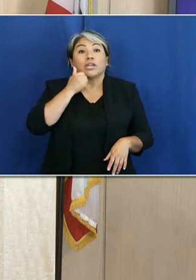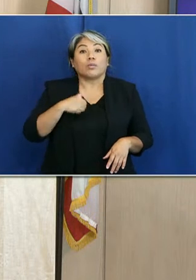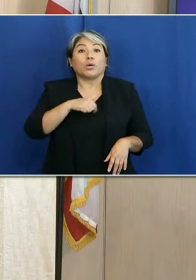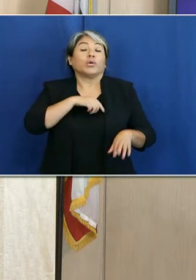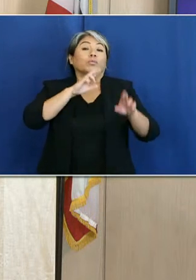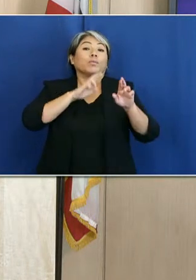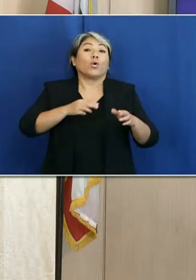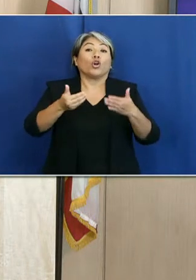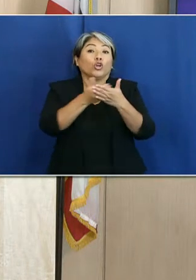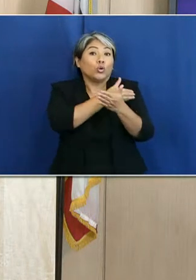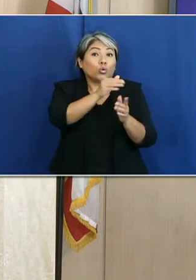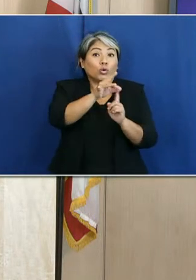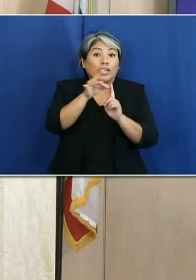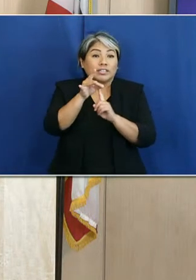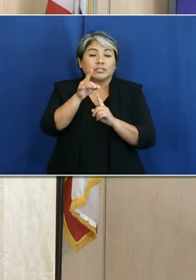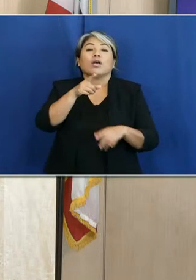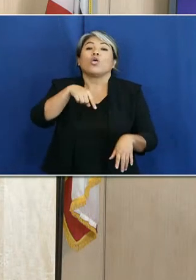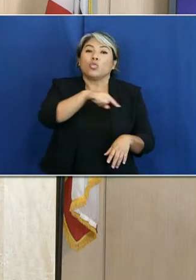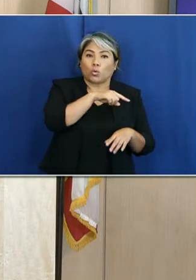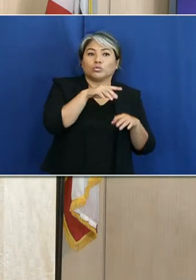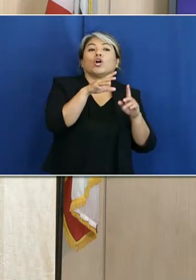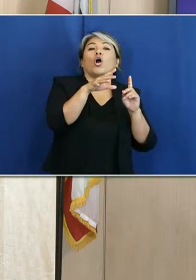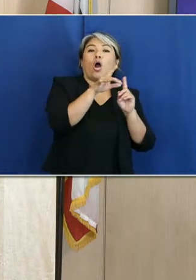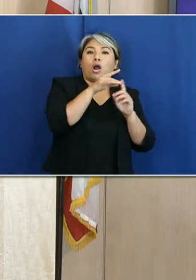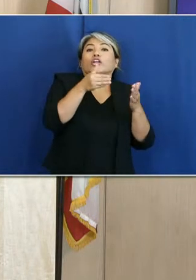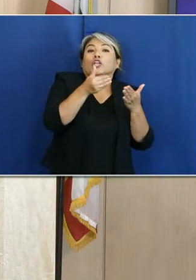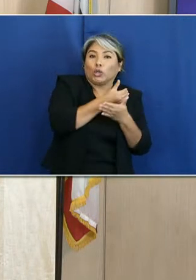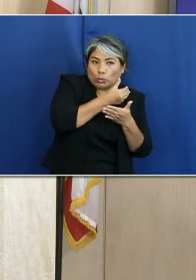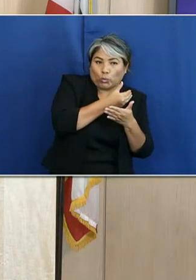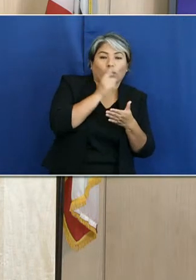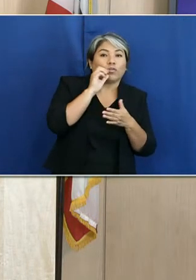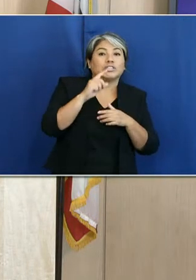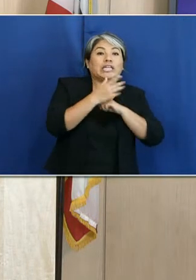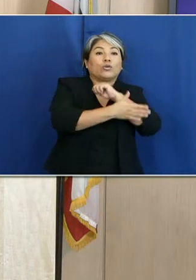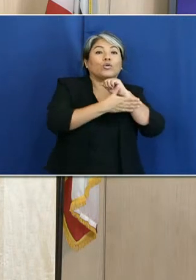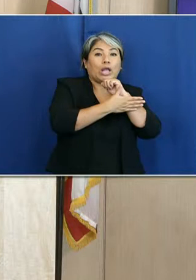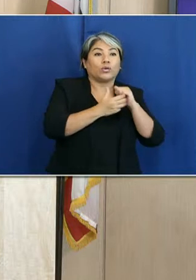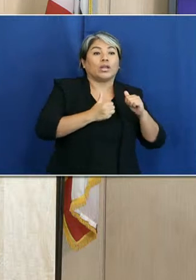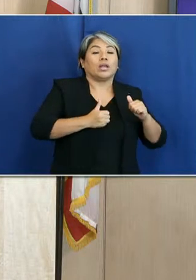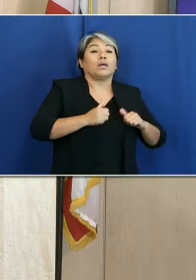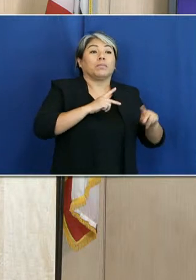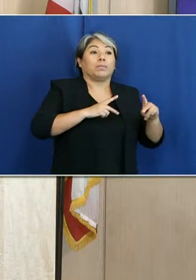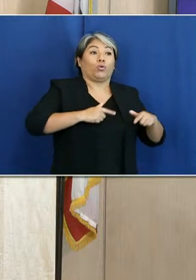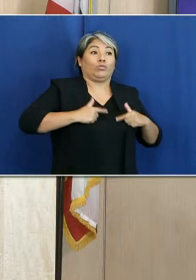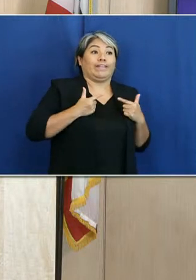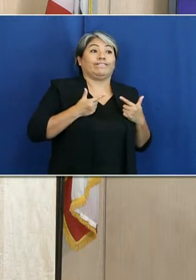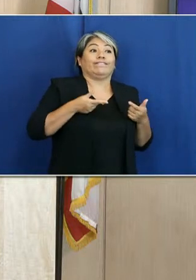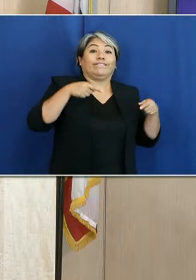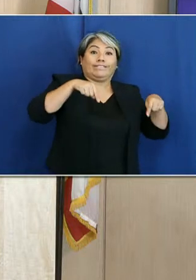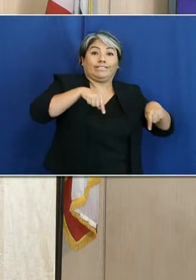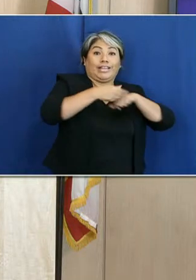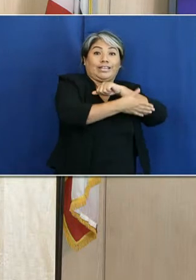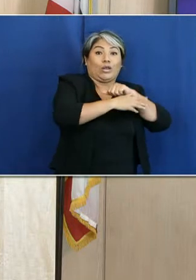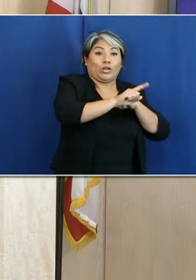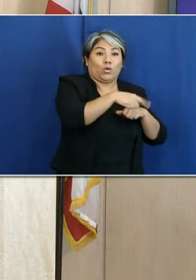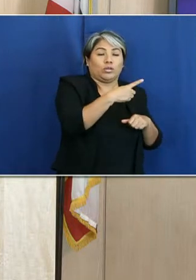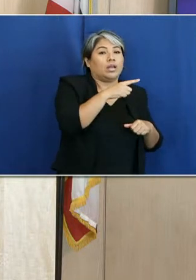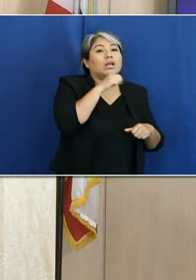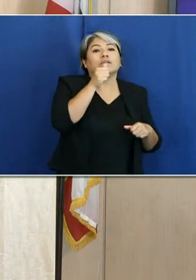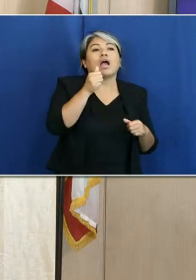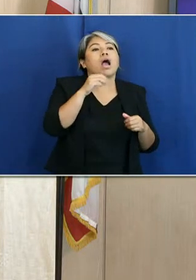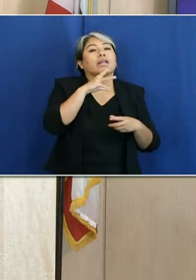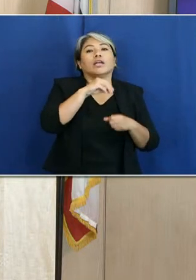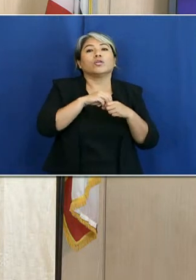new cases, those are new cases for San Diego County residents only. They do not include